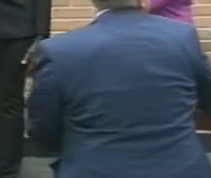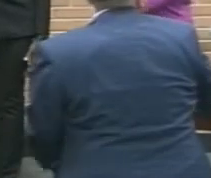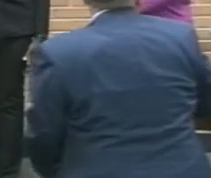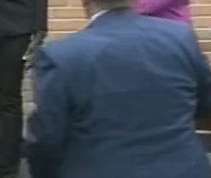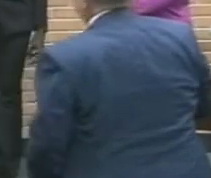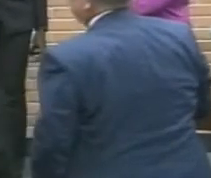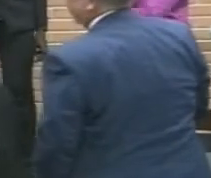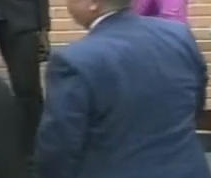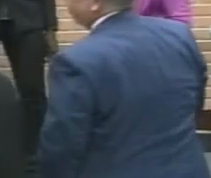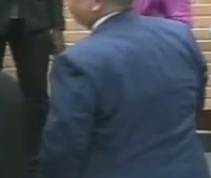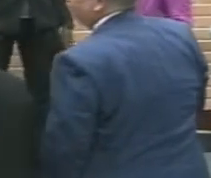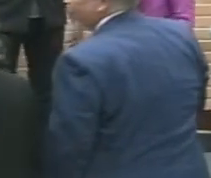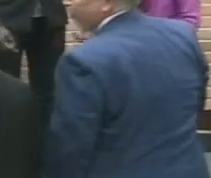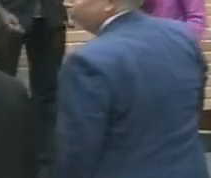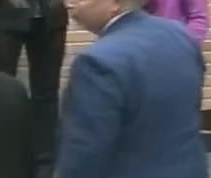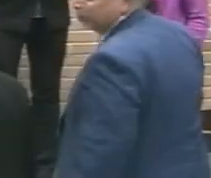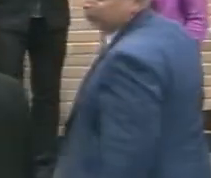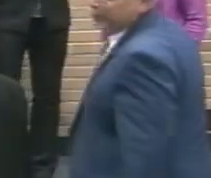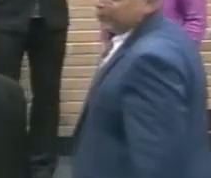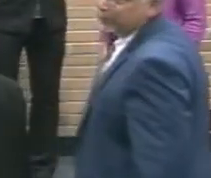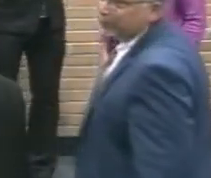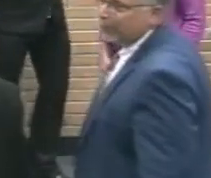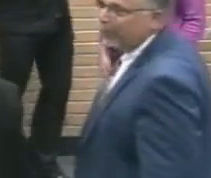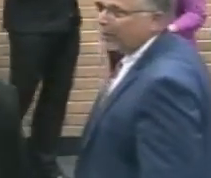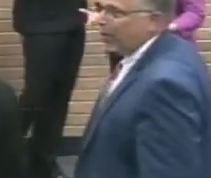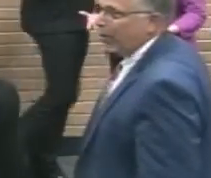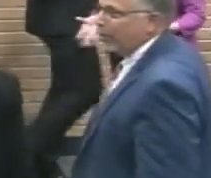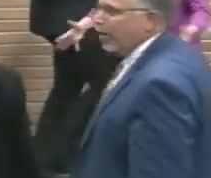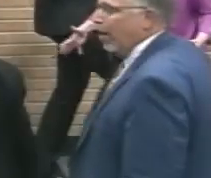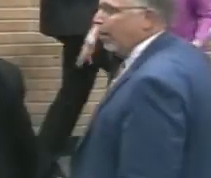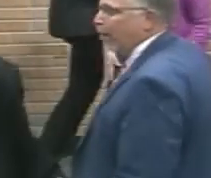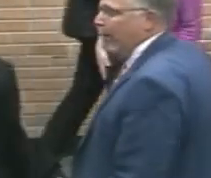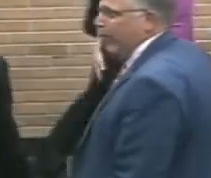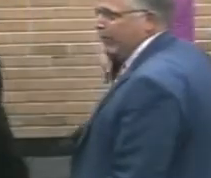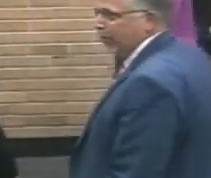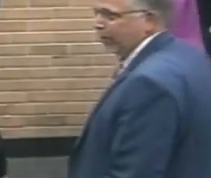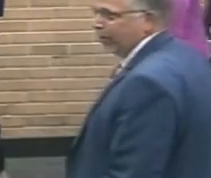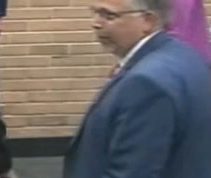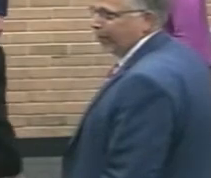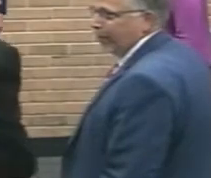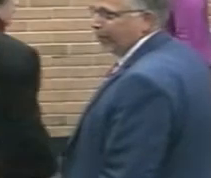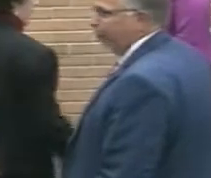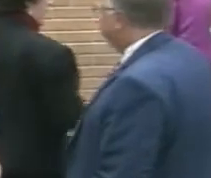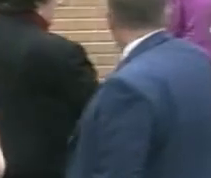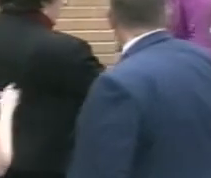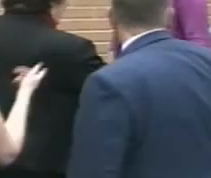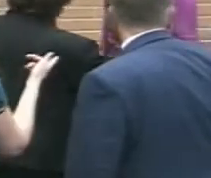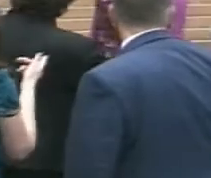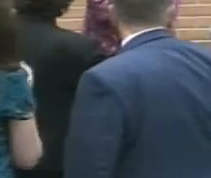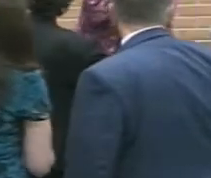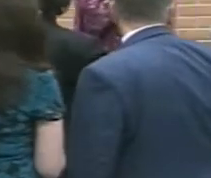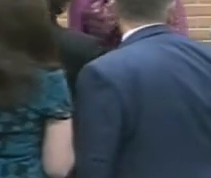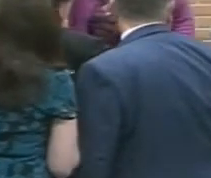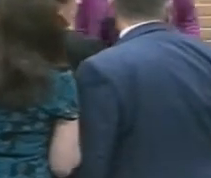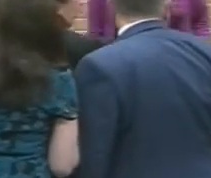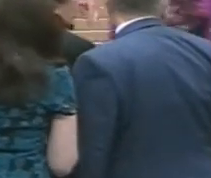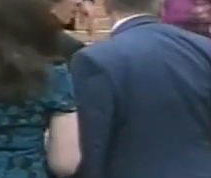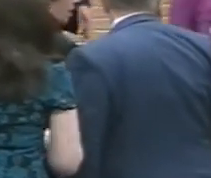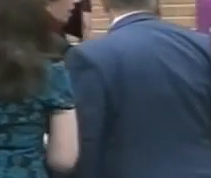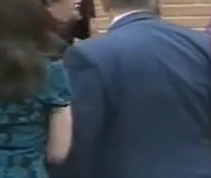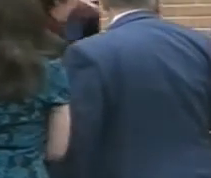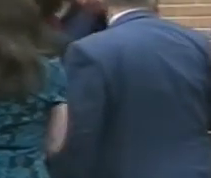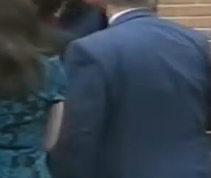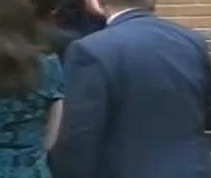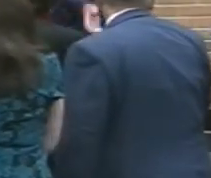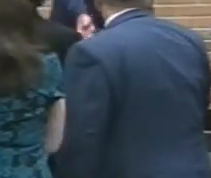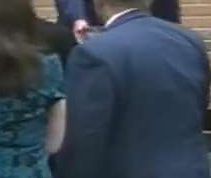it's Great town. yeah. It's a good town. It's a great, a lot of tradition. Yep. lot of tradition. We should see a picture of all the judges. I think that's